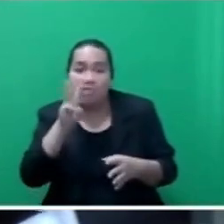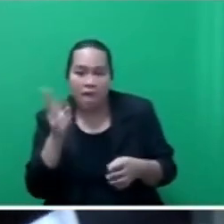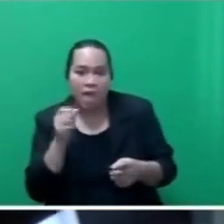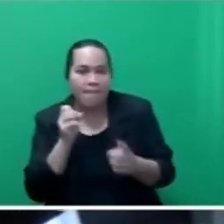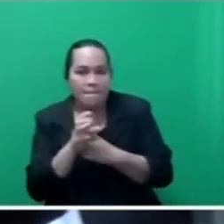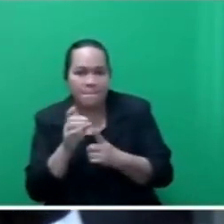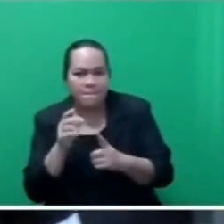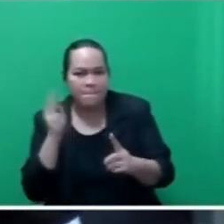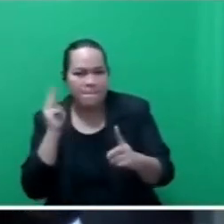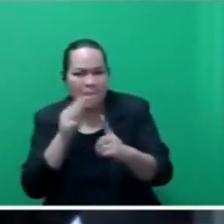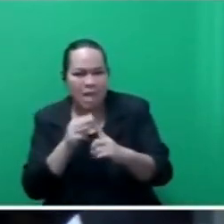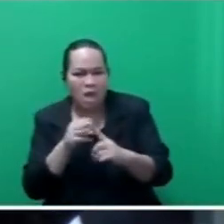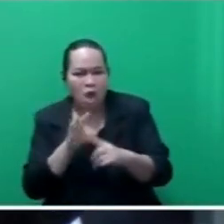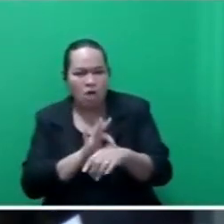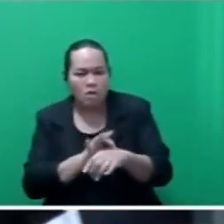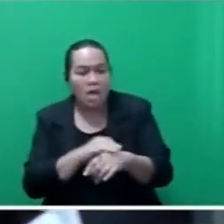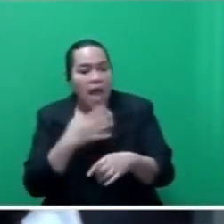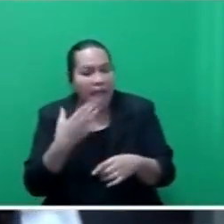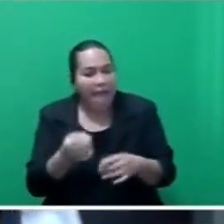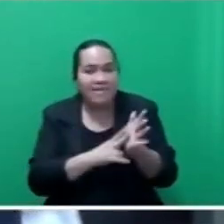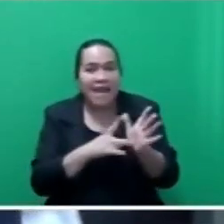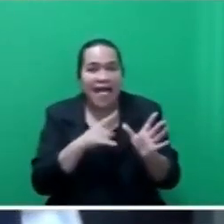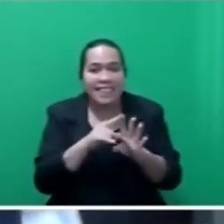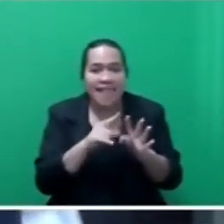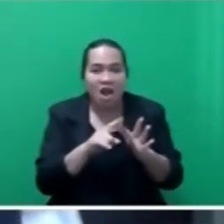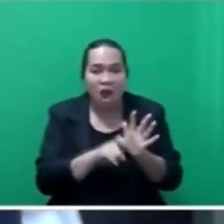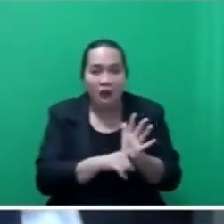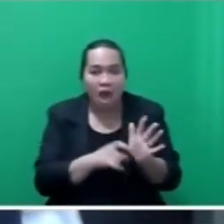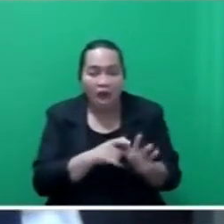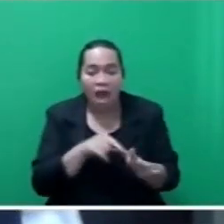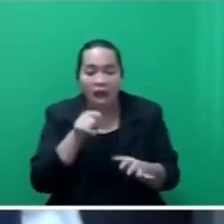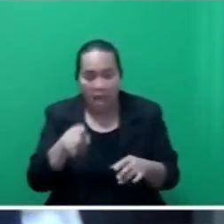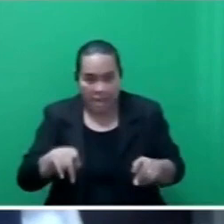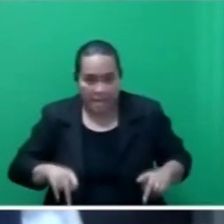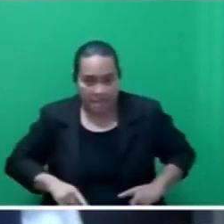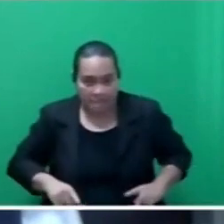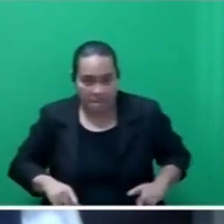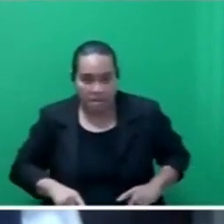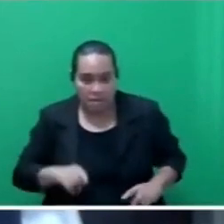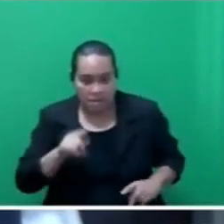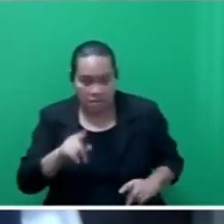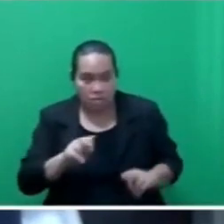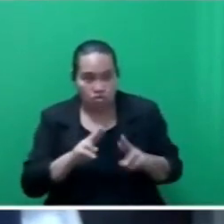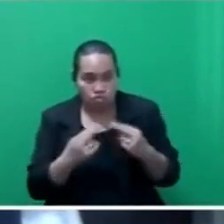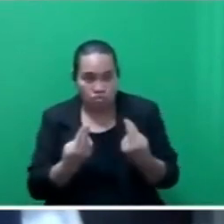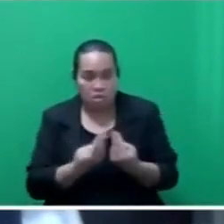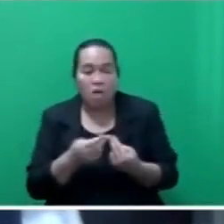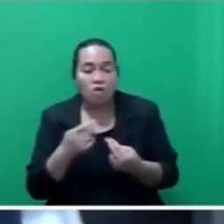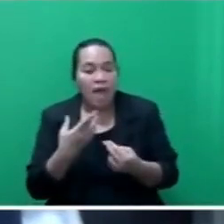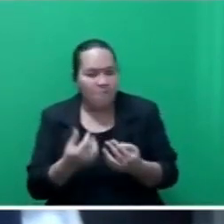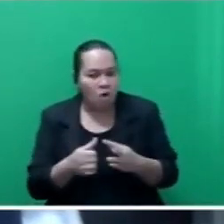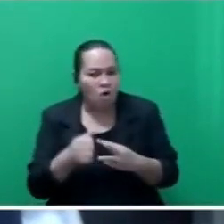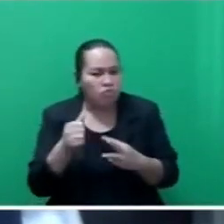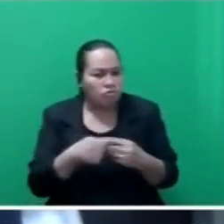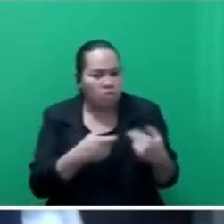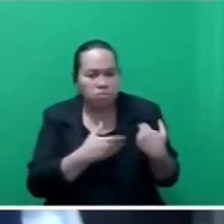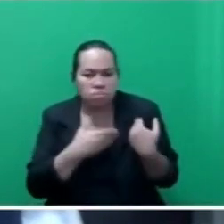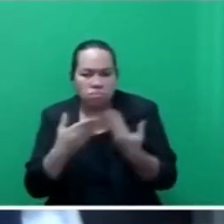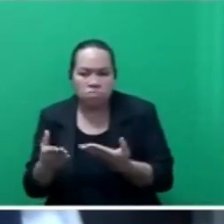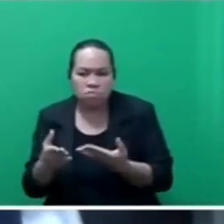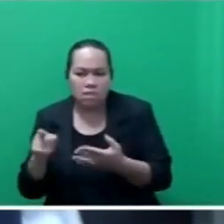in our Nandela kidney dialysis unit, and also being subsidized in the private dialysis units, the work